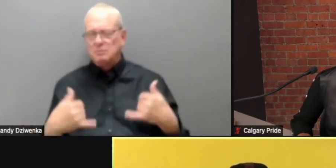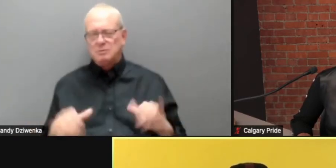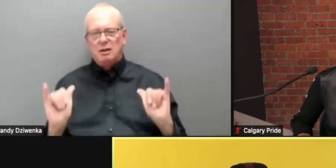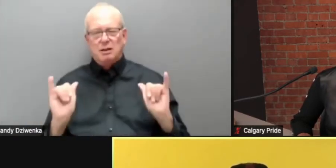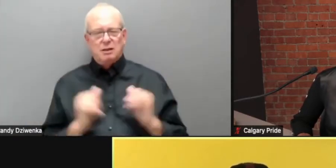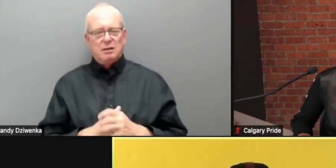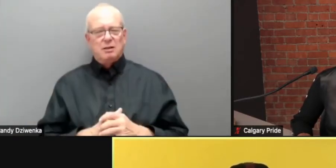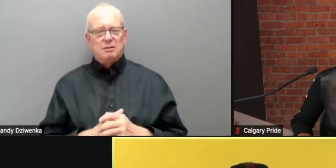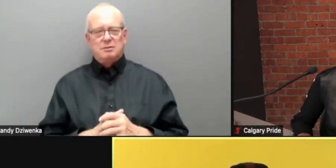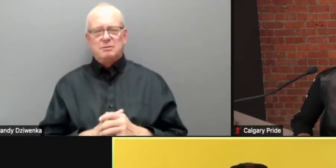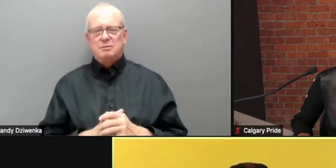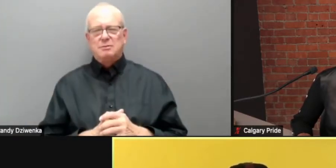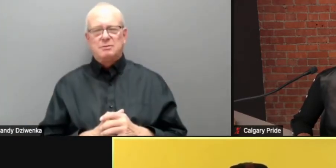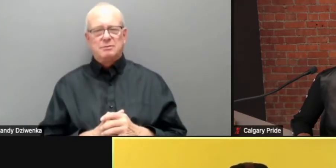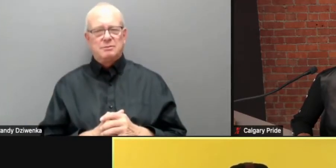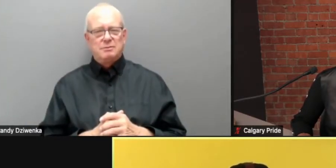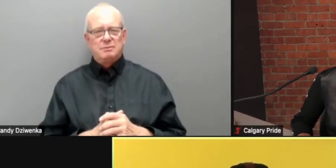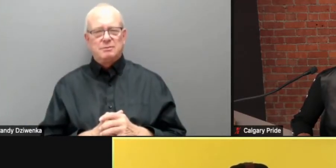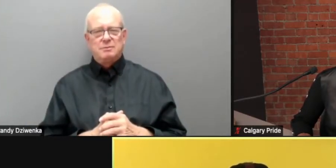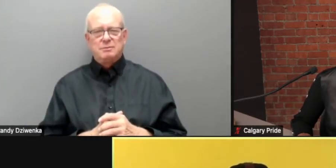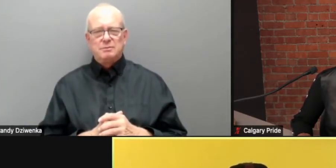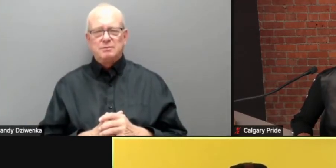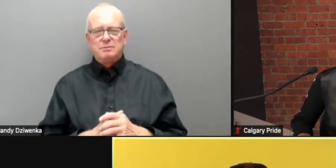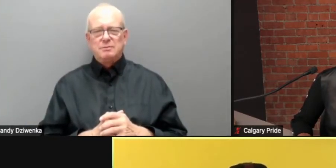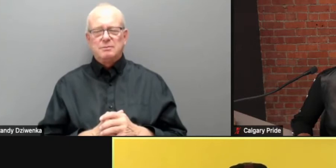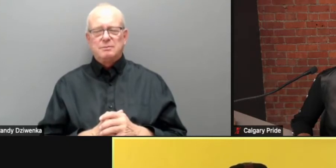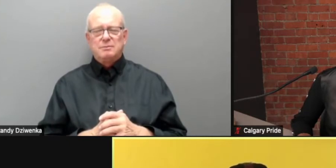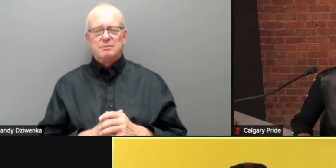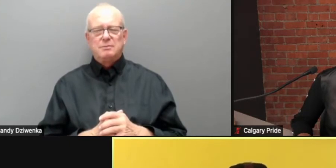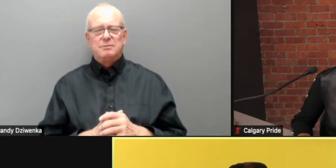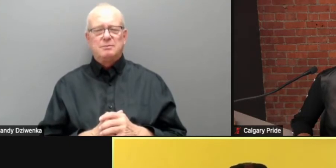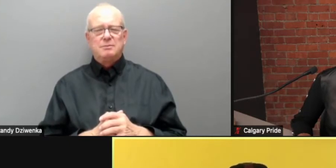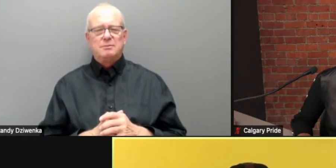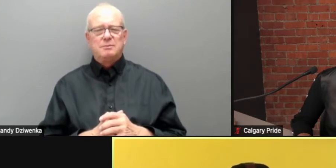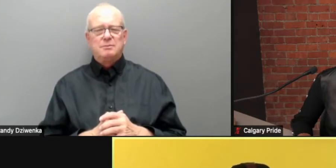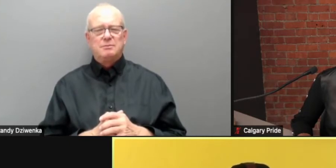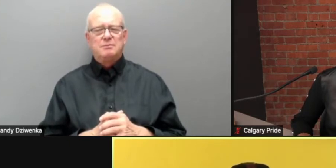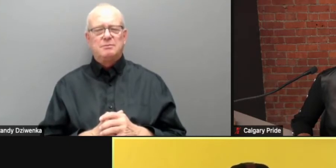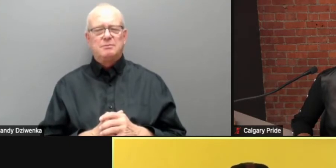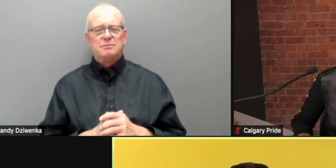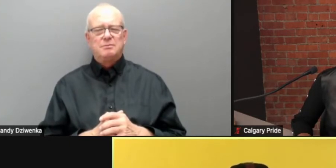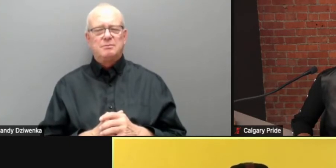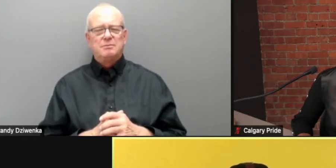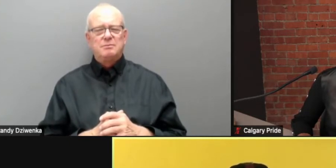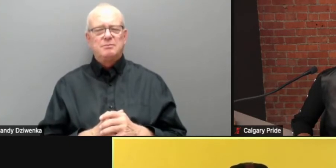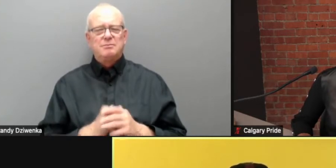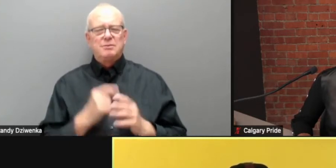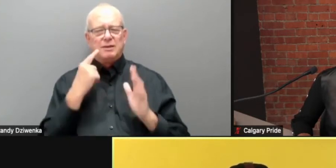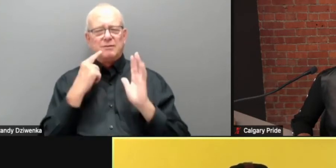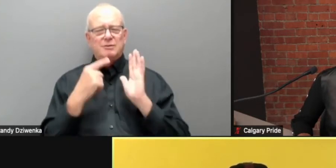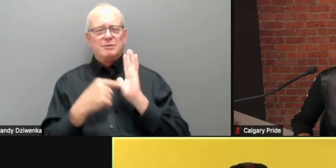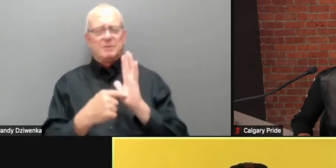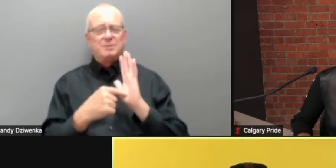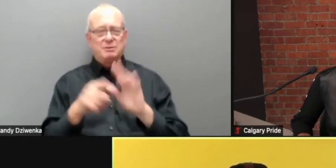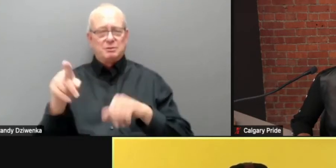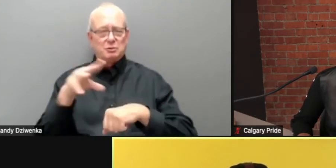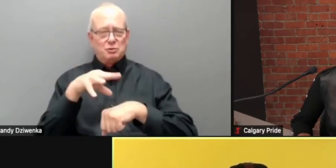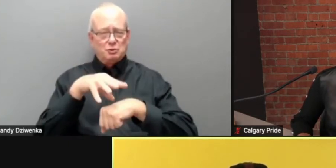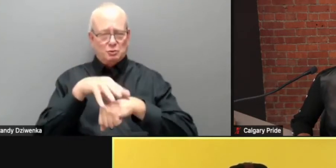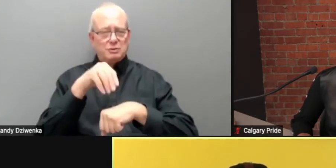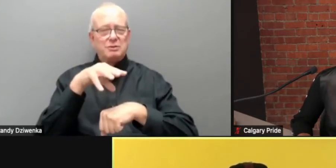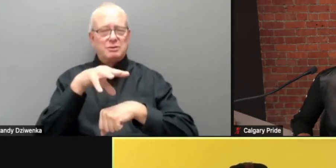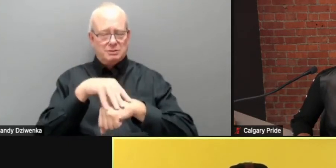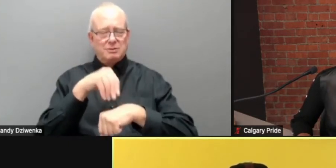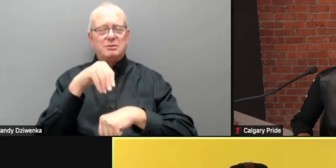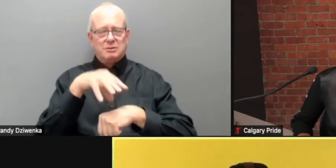which I thought were liberal enough, like I would like to give the example of Sweden. I was called to inaugurate the